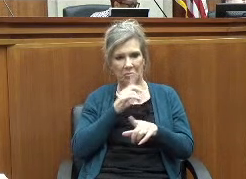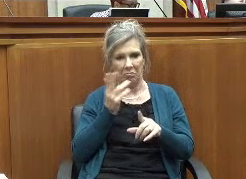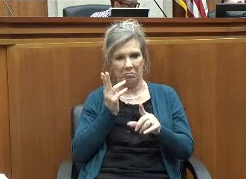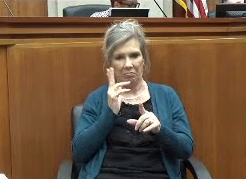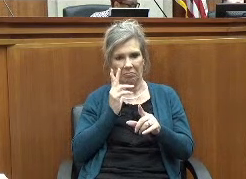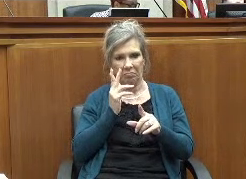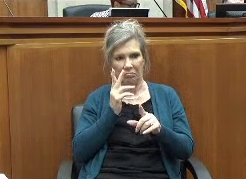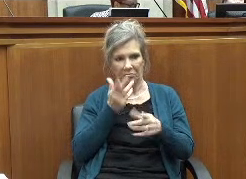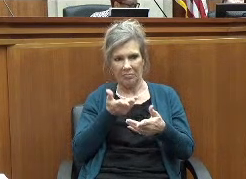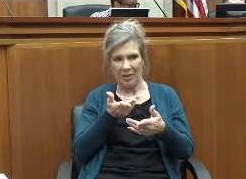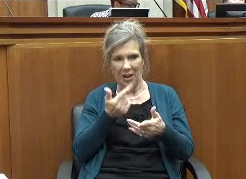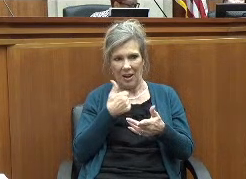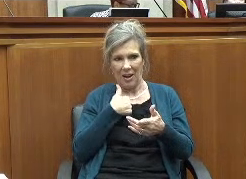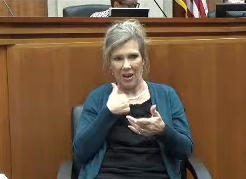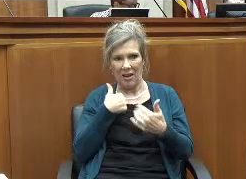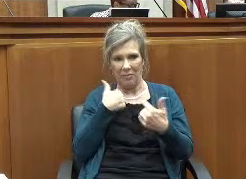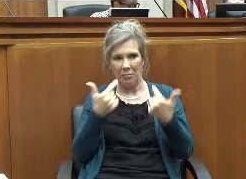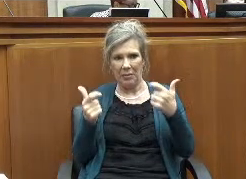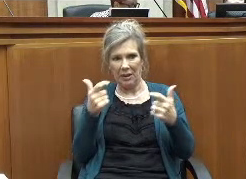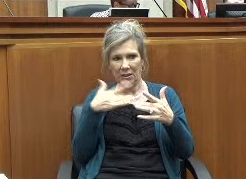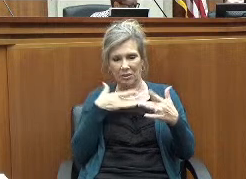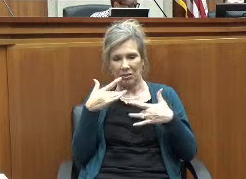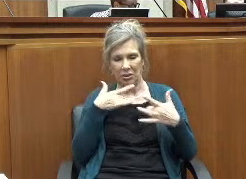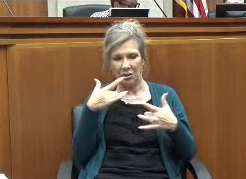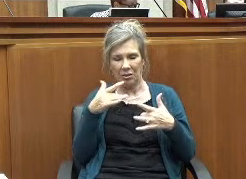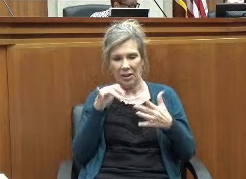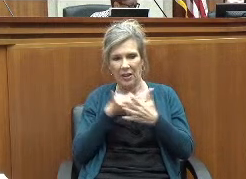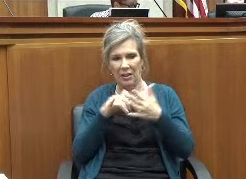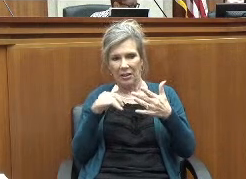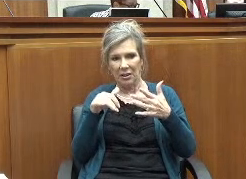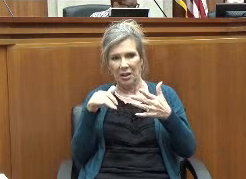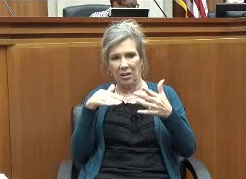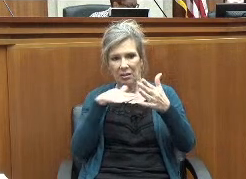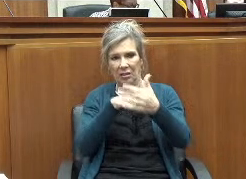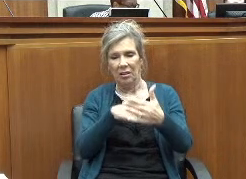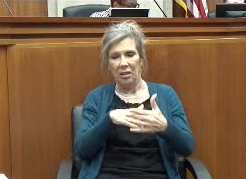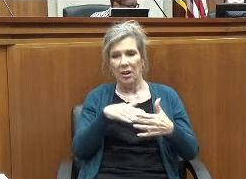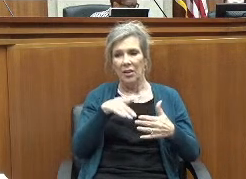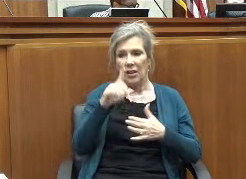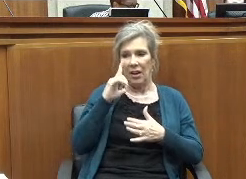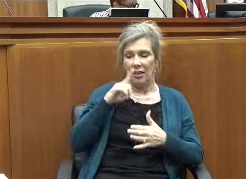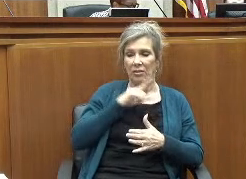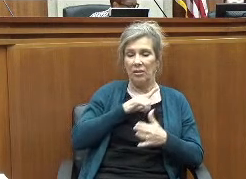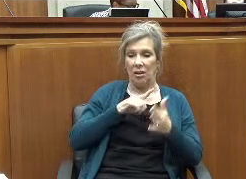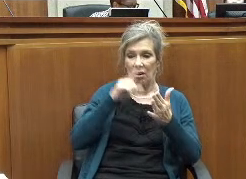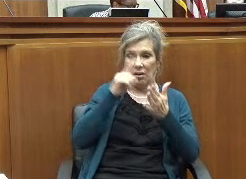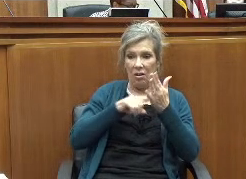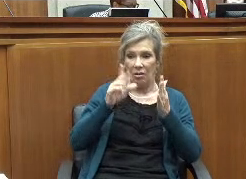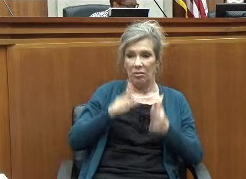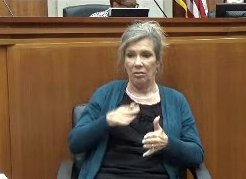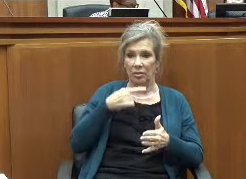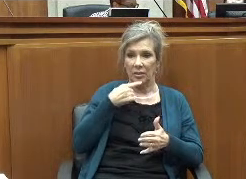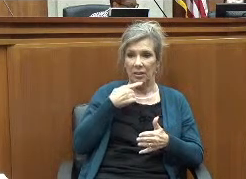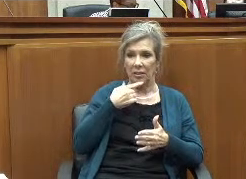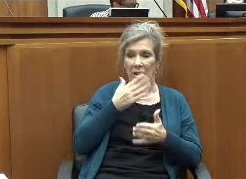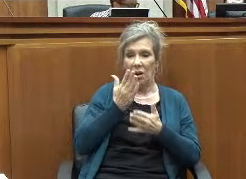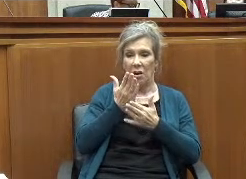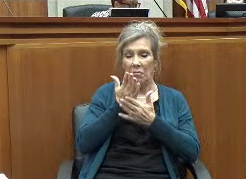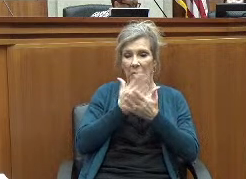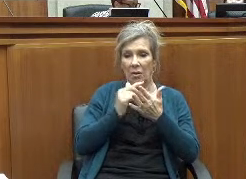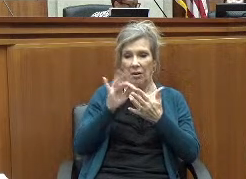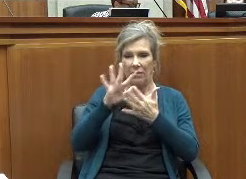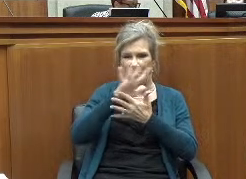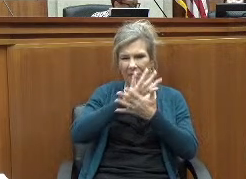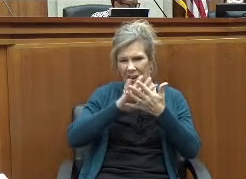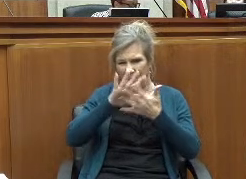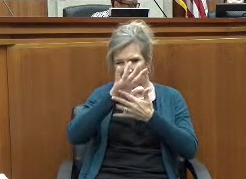I have really big concerns around the fact that the legislative auditor's report says that part of the vagueness around this is